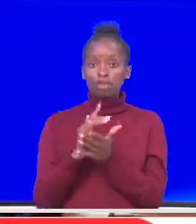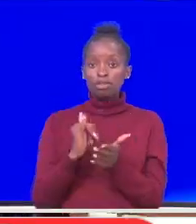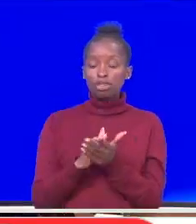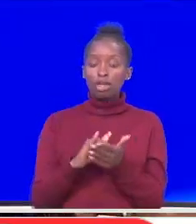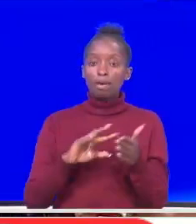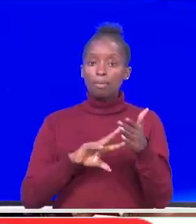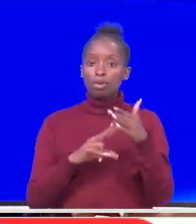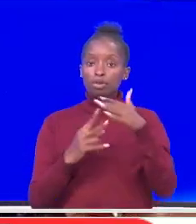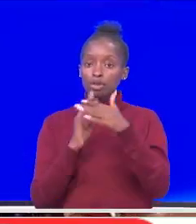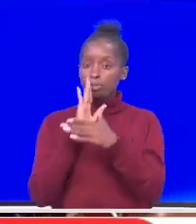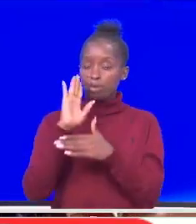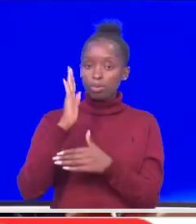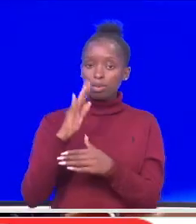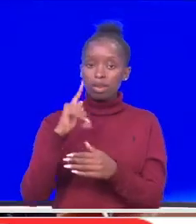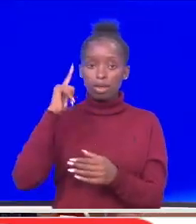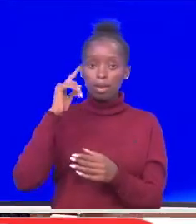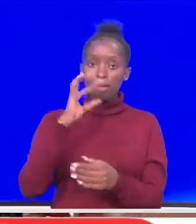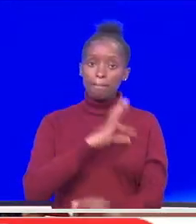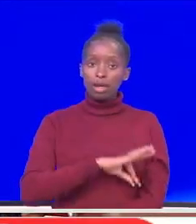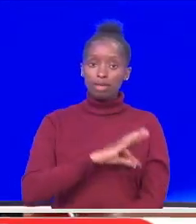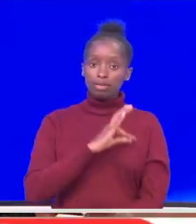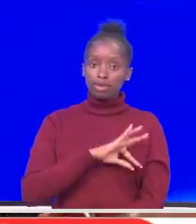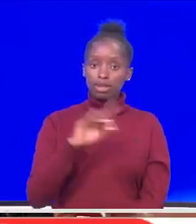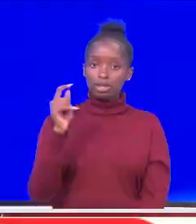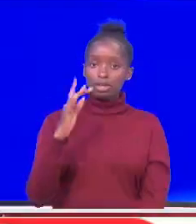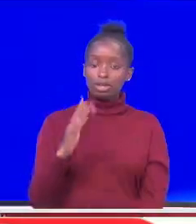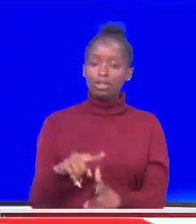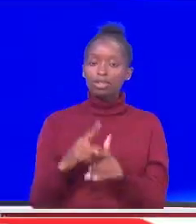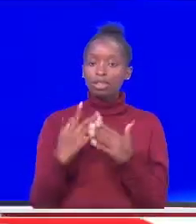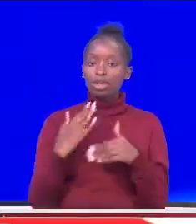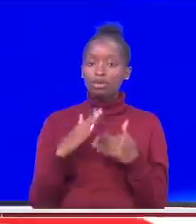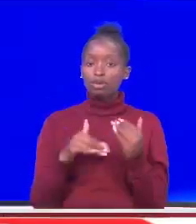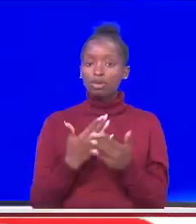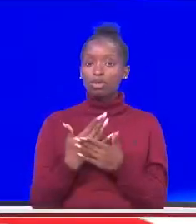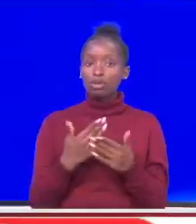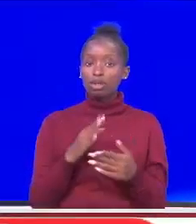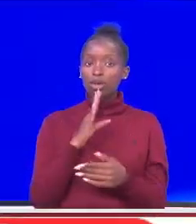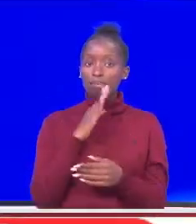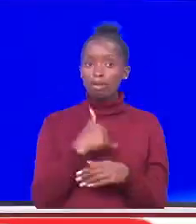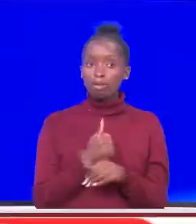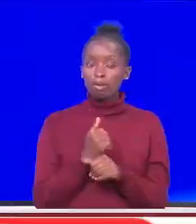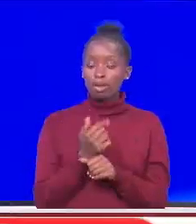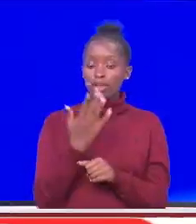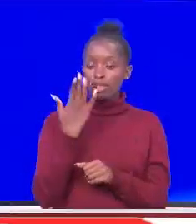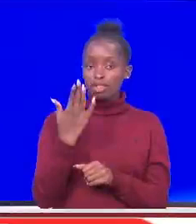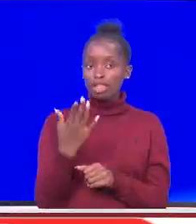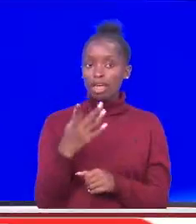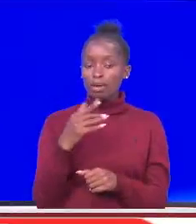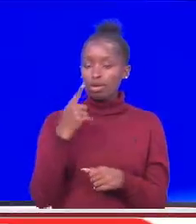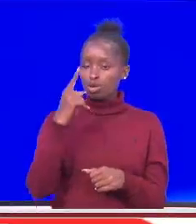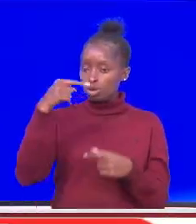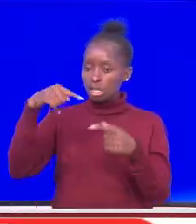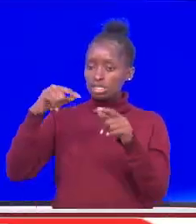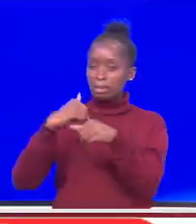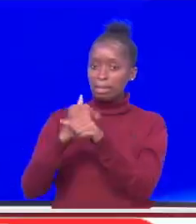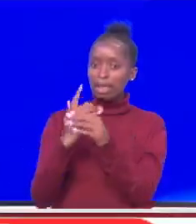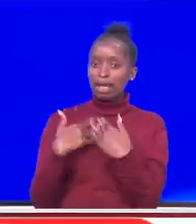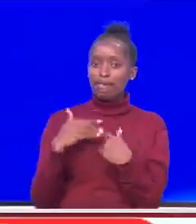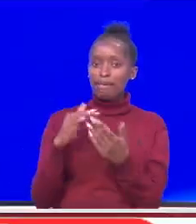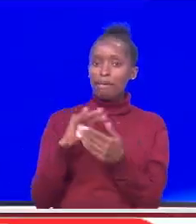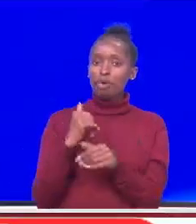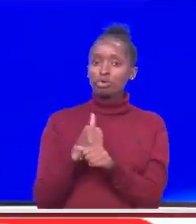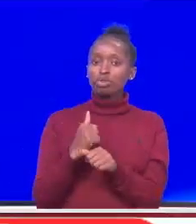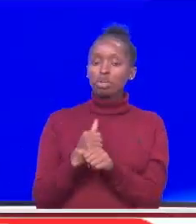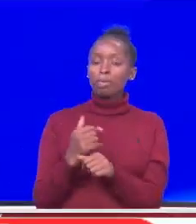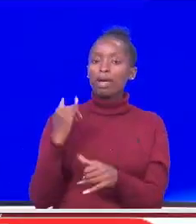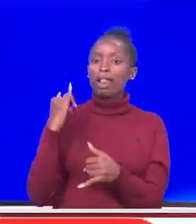to Kenyans if the proposed laws will be well stipulated. We have created more jobs. The last